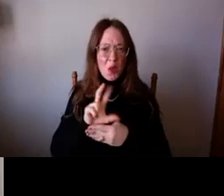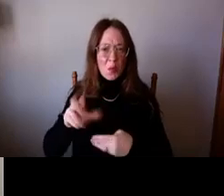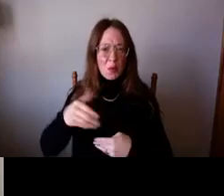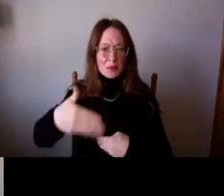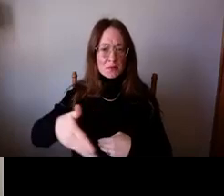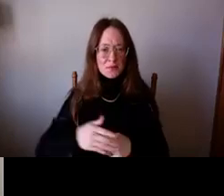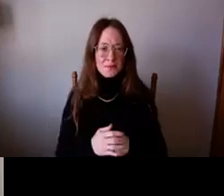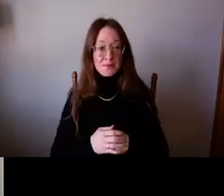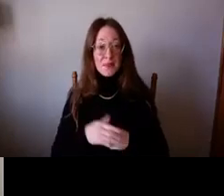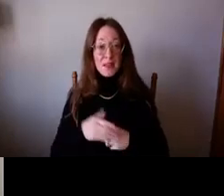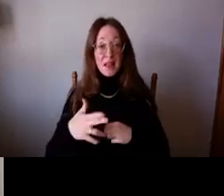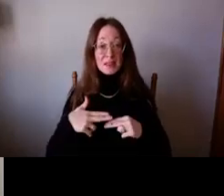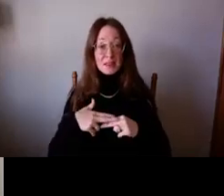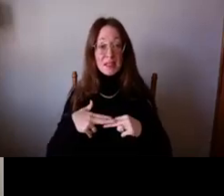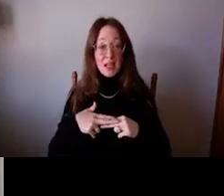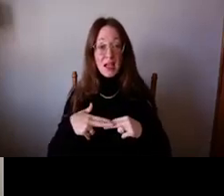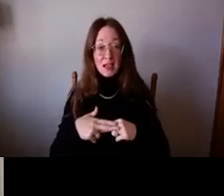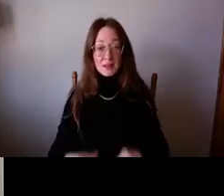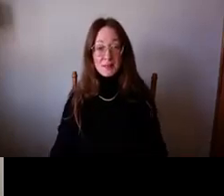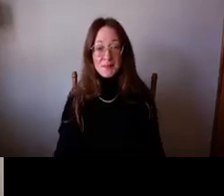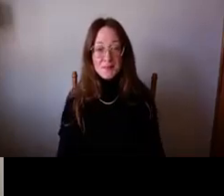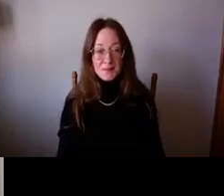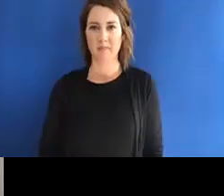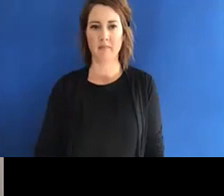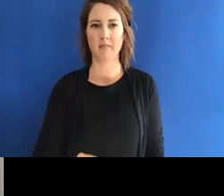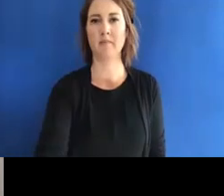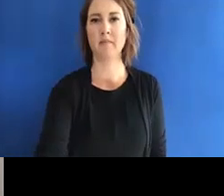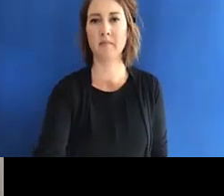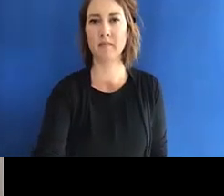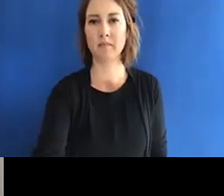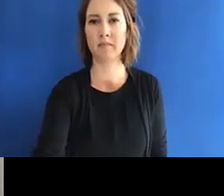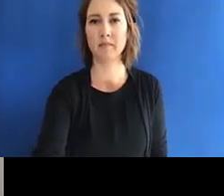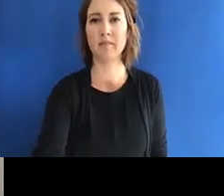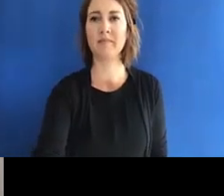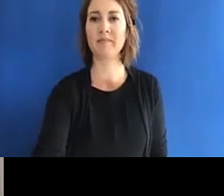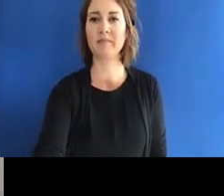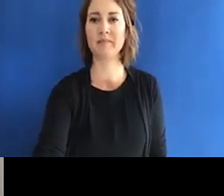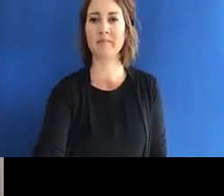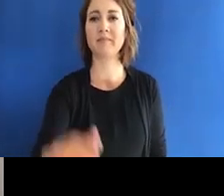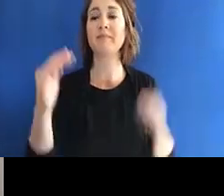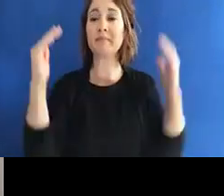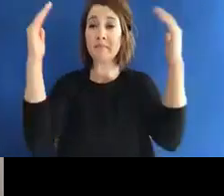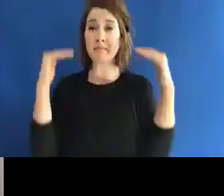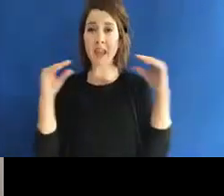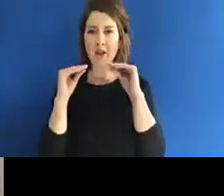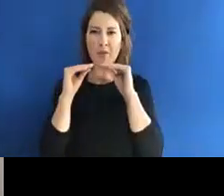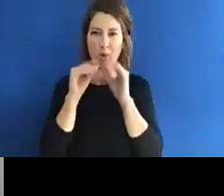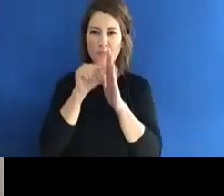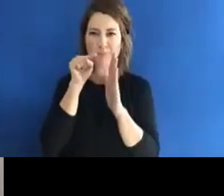slide, we've broken down more WIOA annual report performance information. These are the barriers